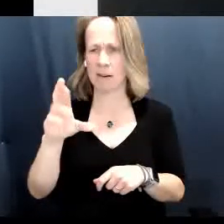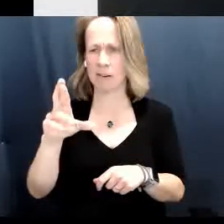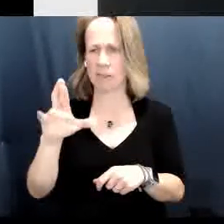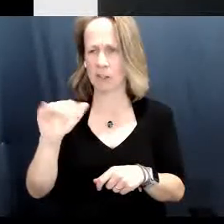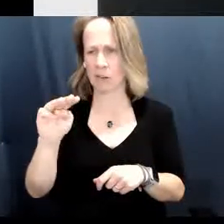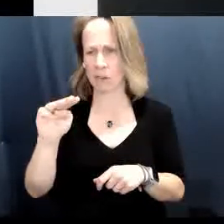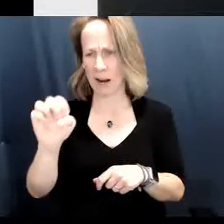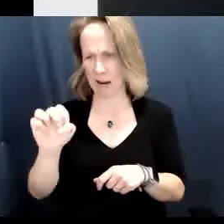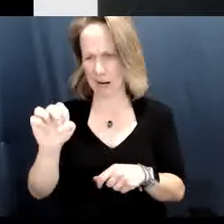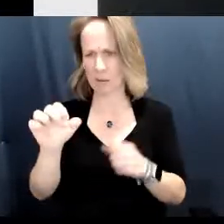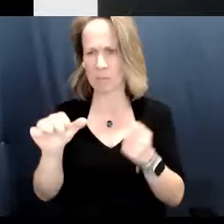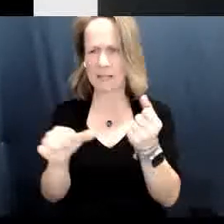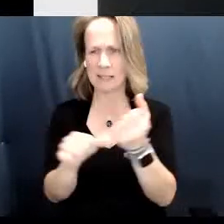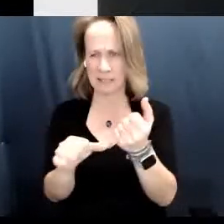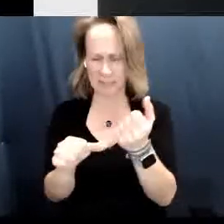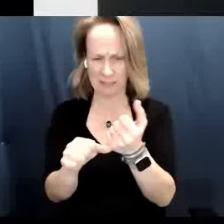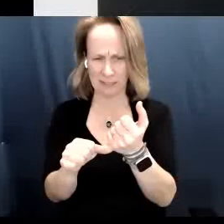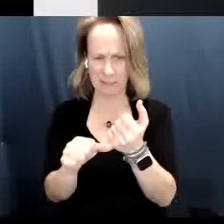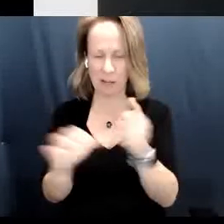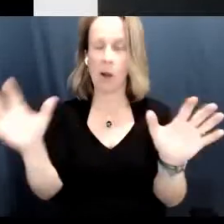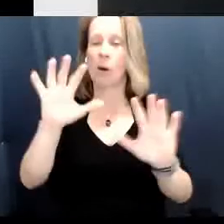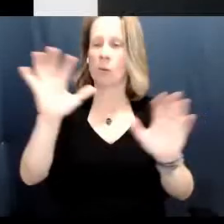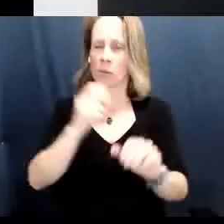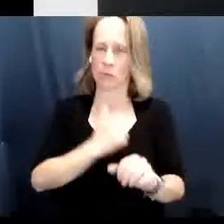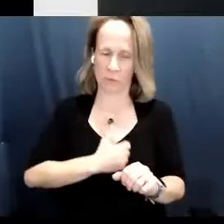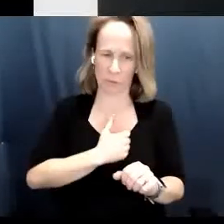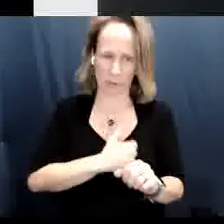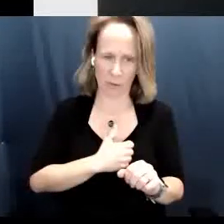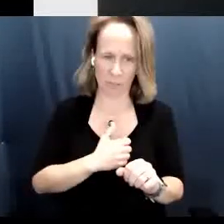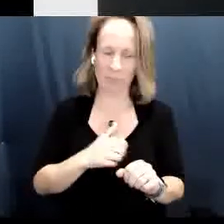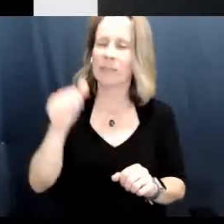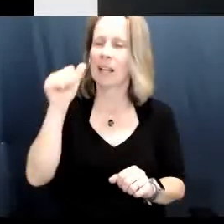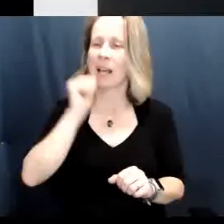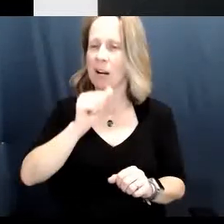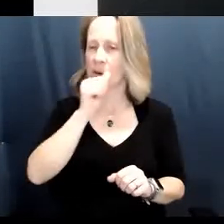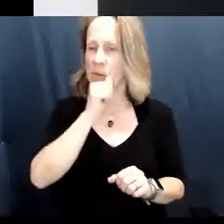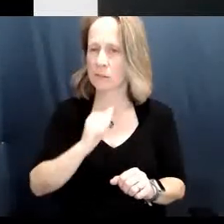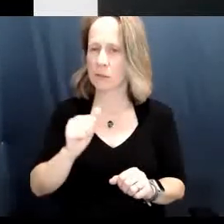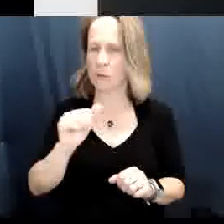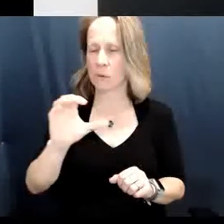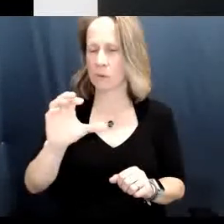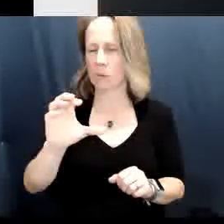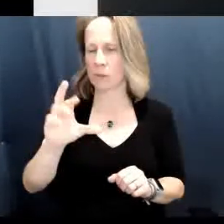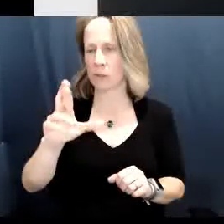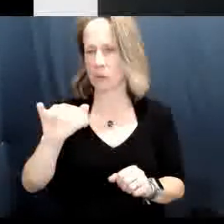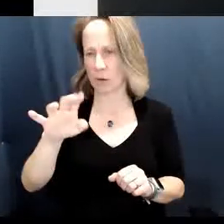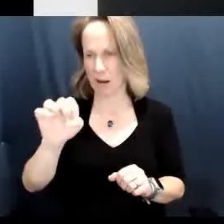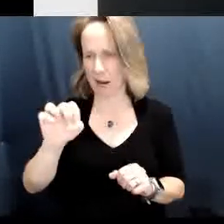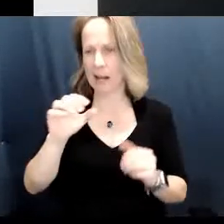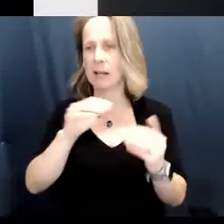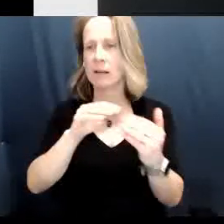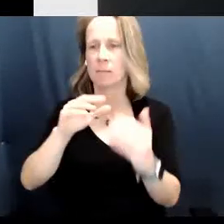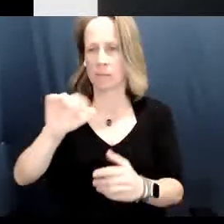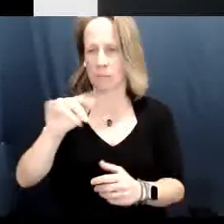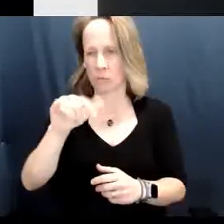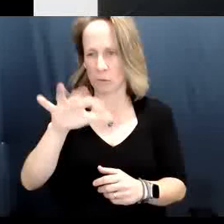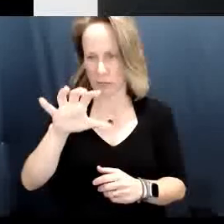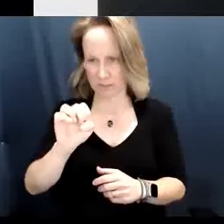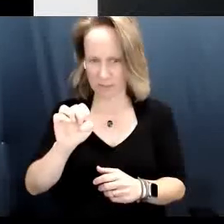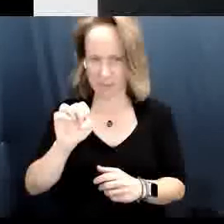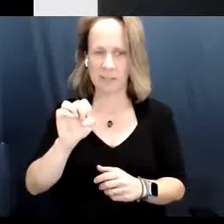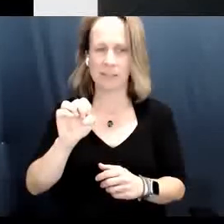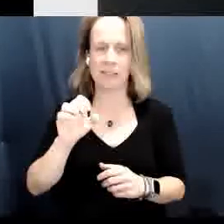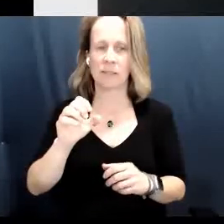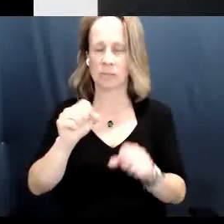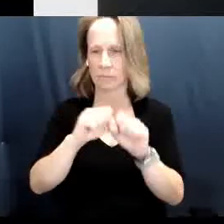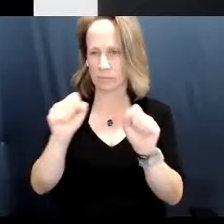Assistance. Oops. Oh, sorry. The Arizona Crime Justice Commission also has a Victims Assistance Grant as well. Just trying to make